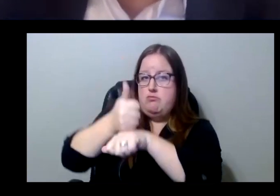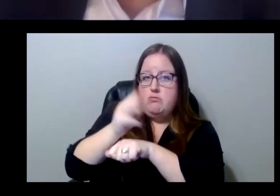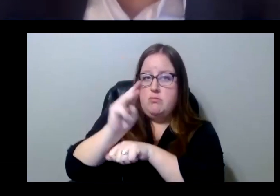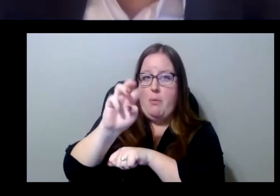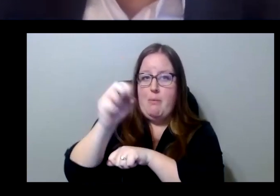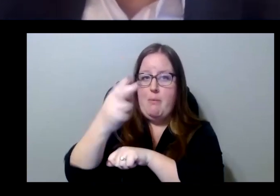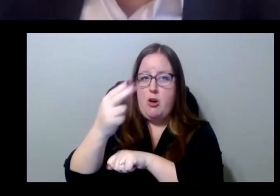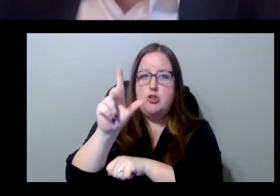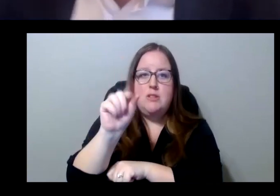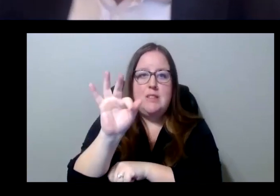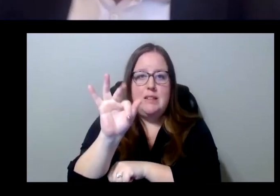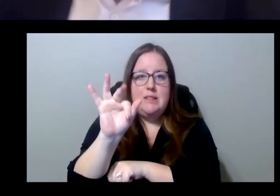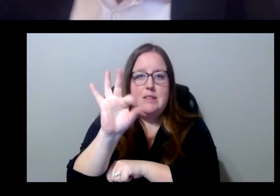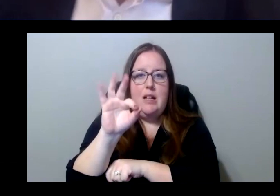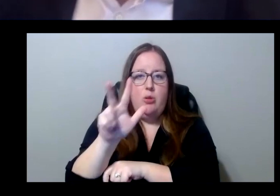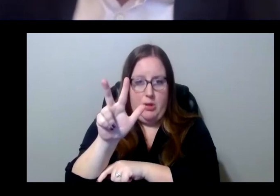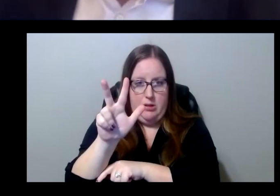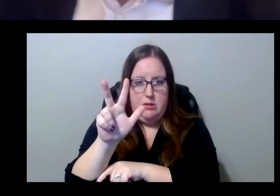no army.